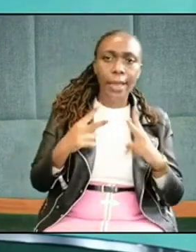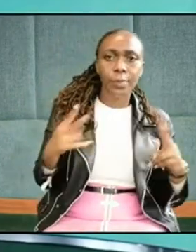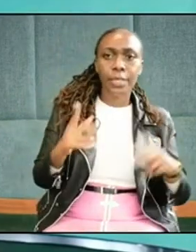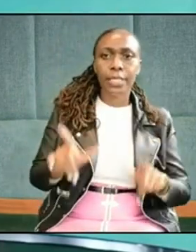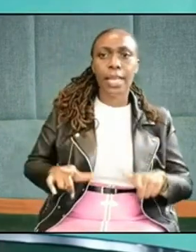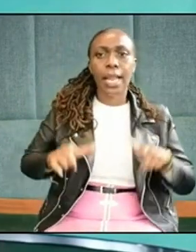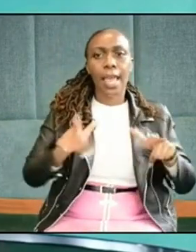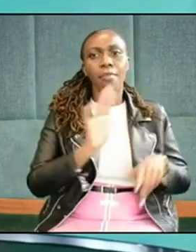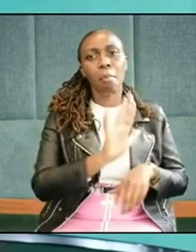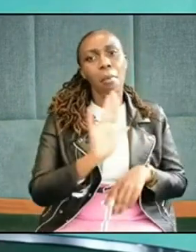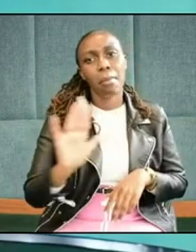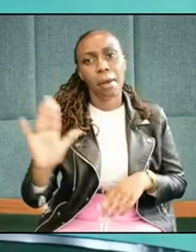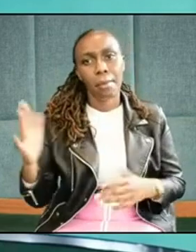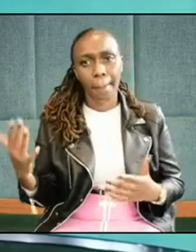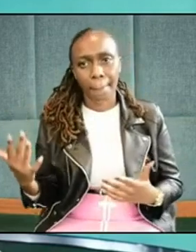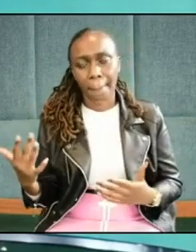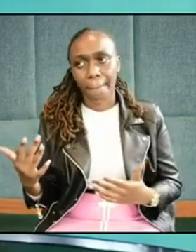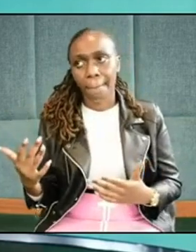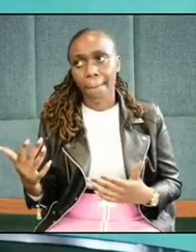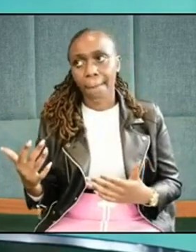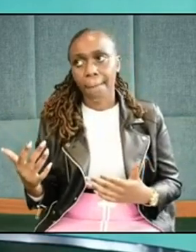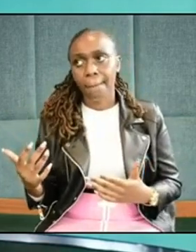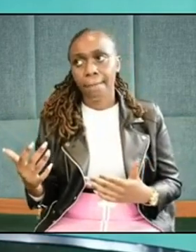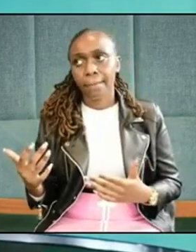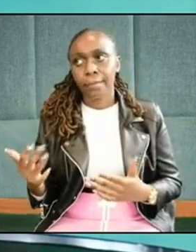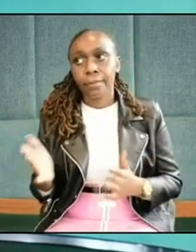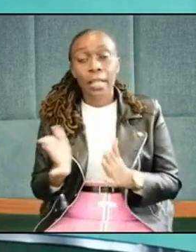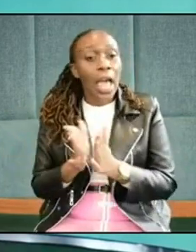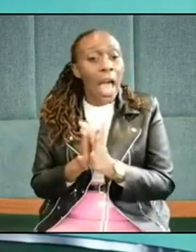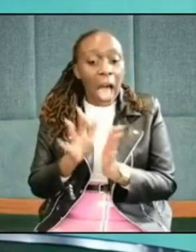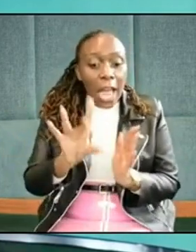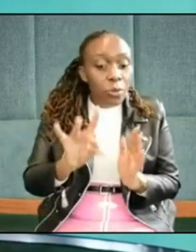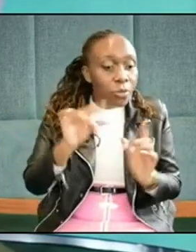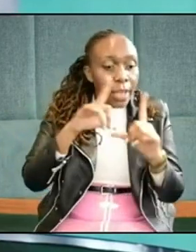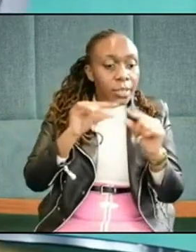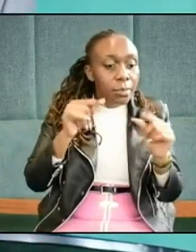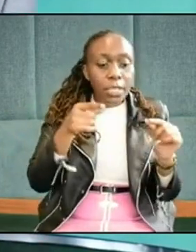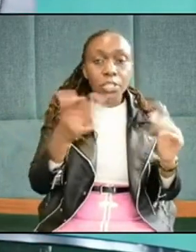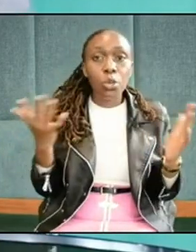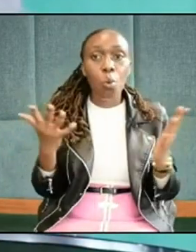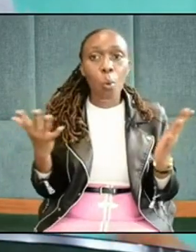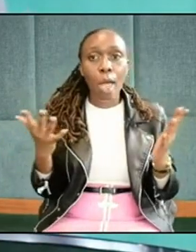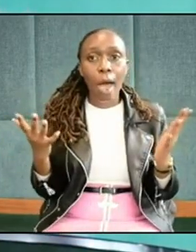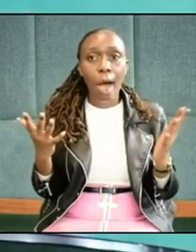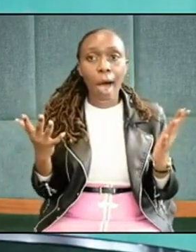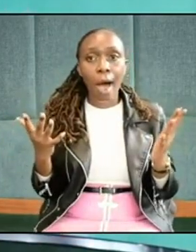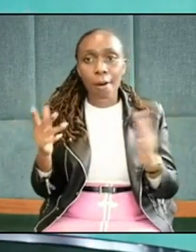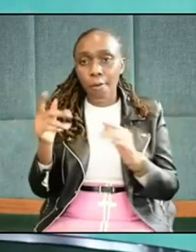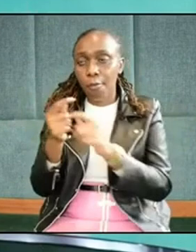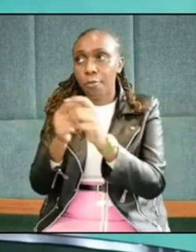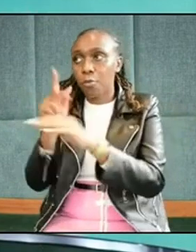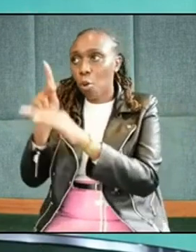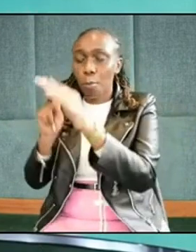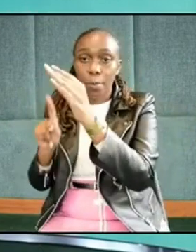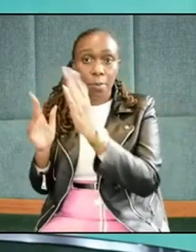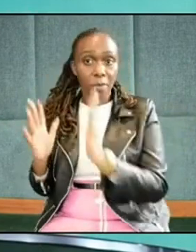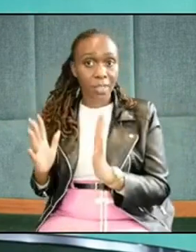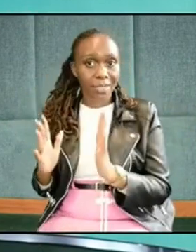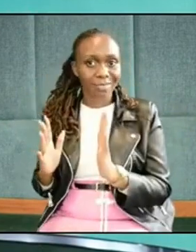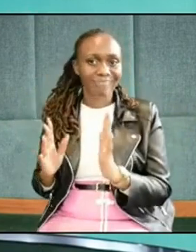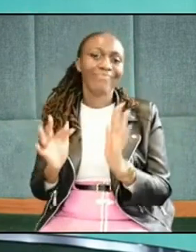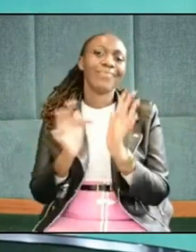your lives. And where do we find the message that comes from the prophets? The